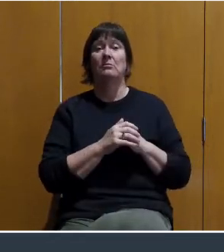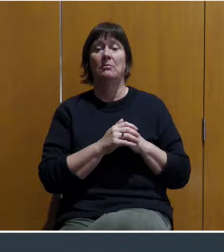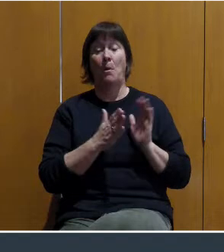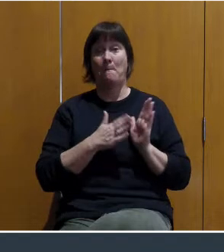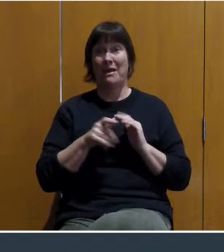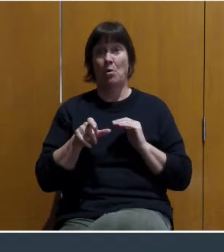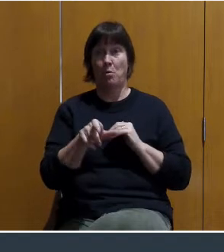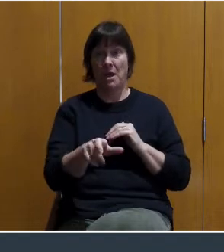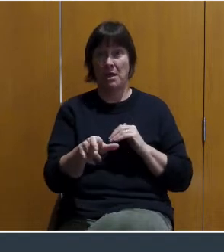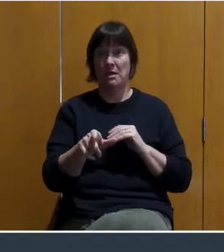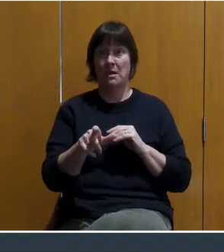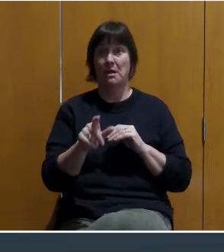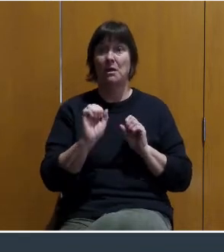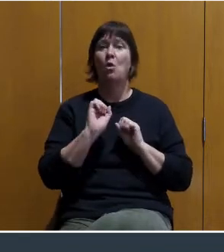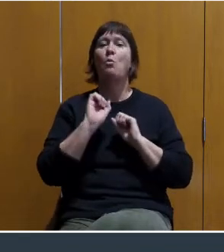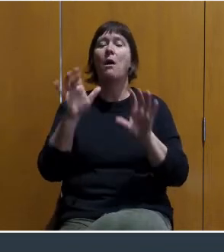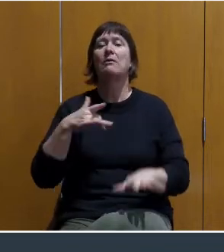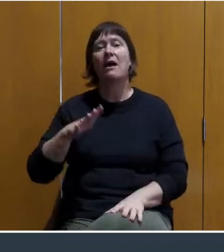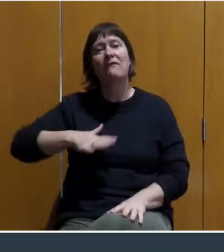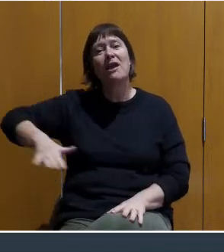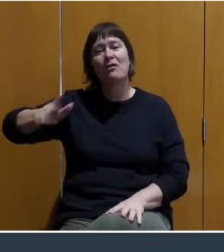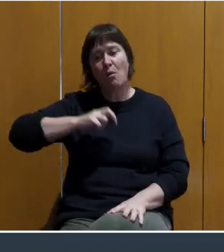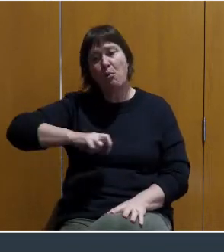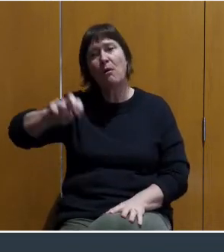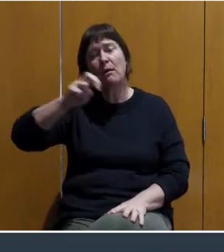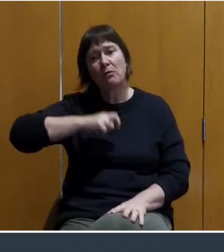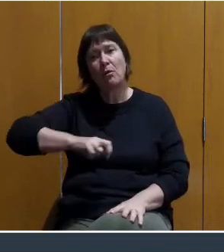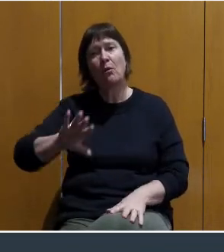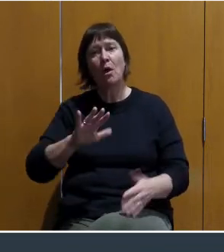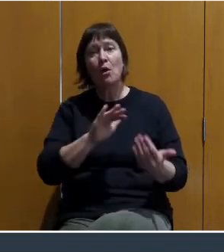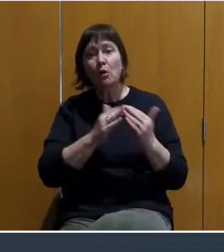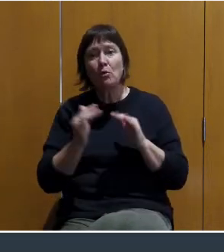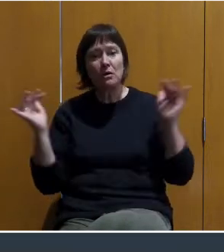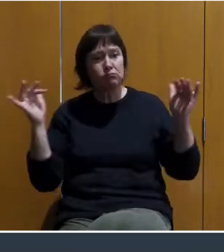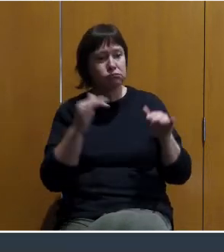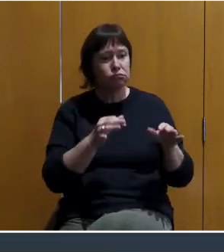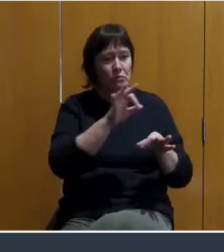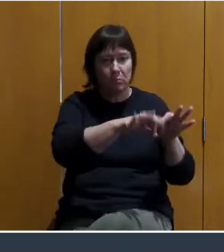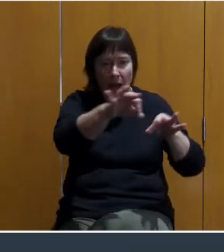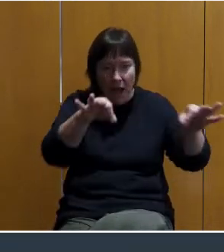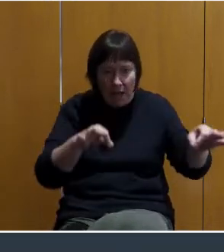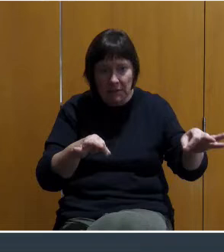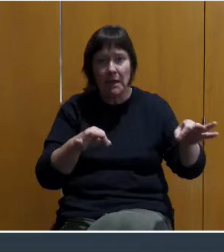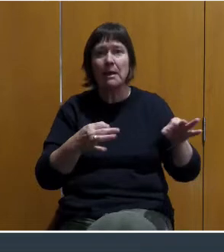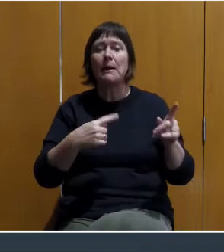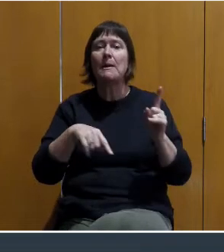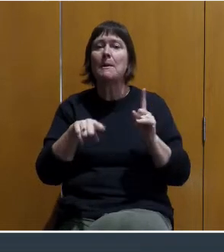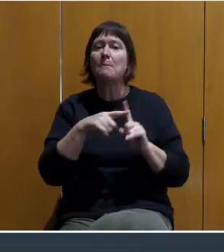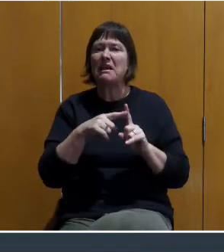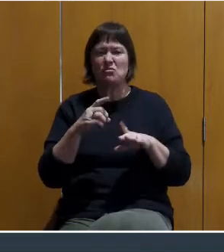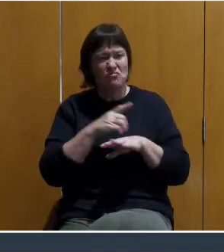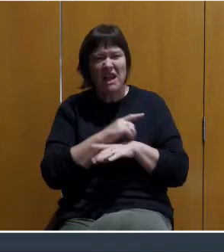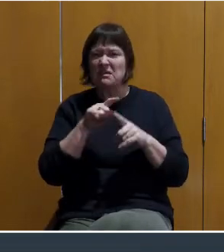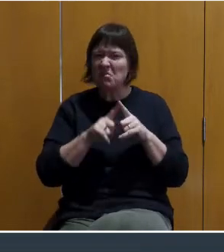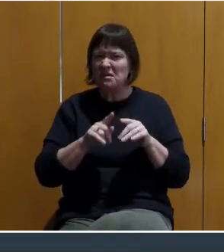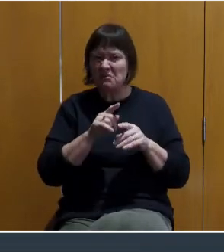Maggie's Way has been turned into a beautiful wildlife area and walkway through ongoing community plantings and pest control. It's frequented by many children and schools